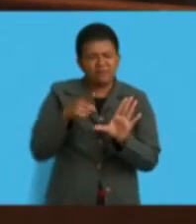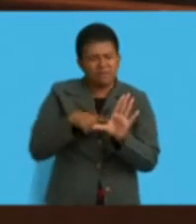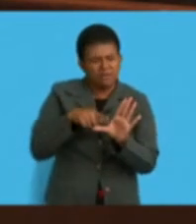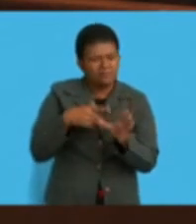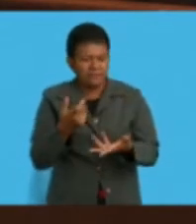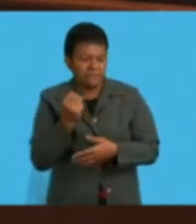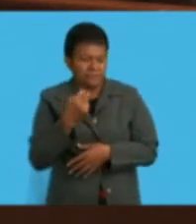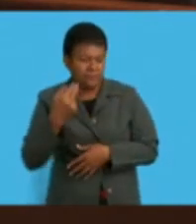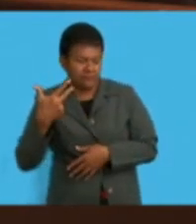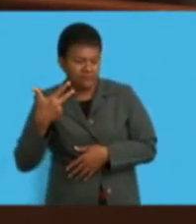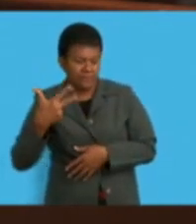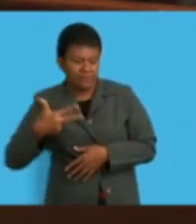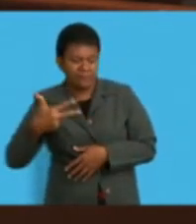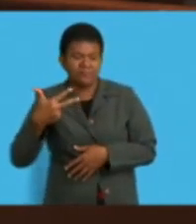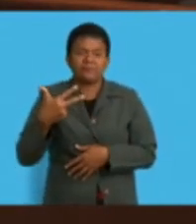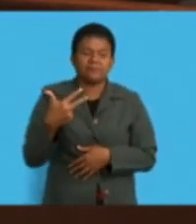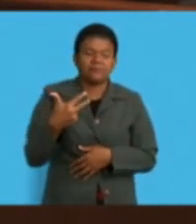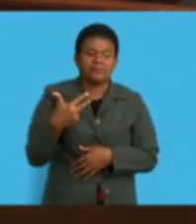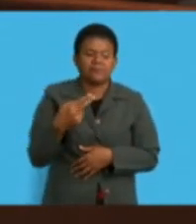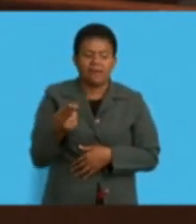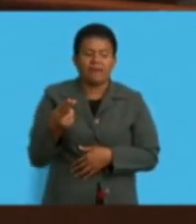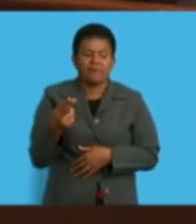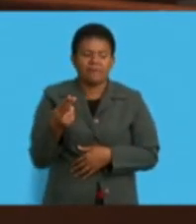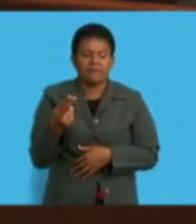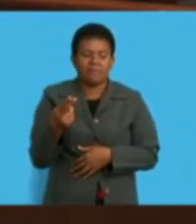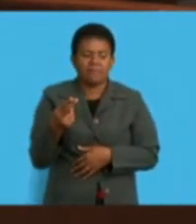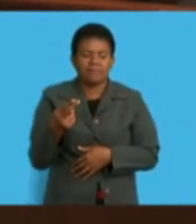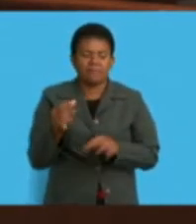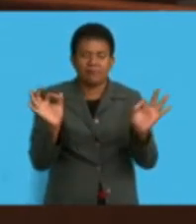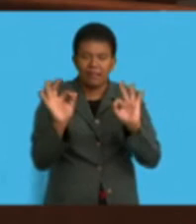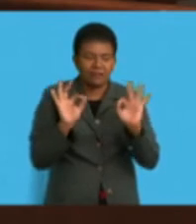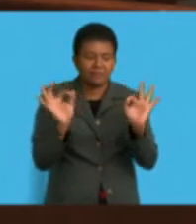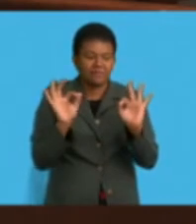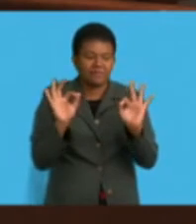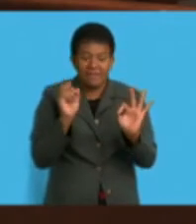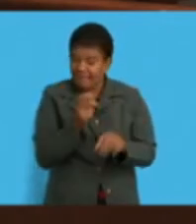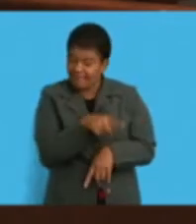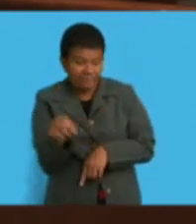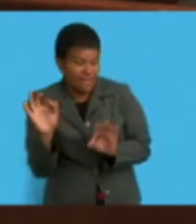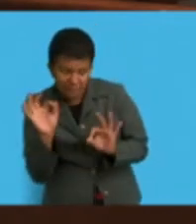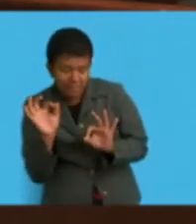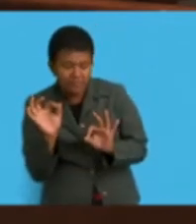year, then it will be deployed. Otherwise, it will be allocated in the 2018-2019